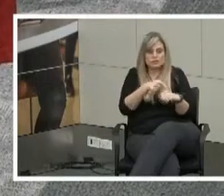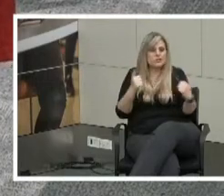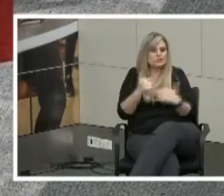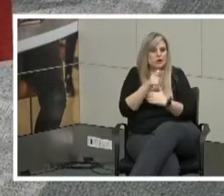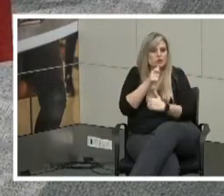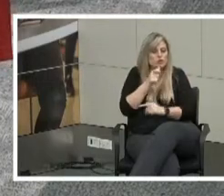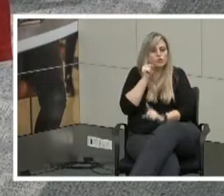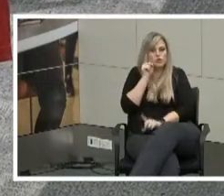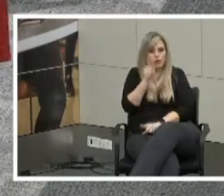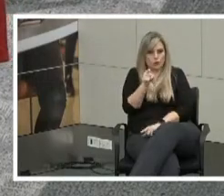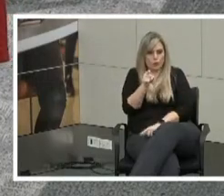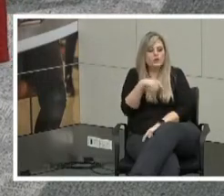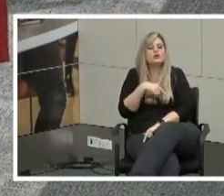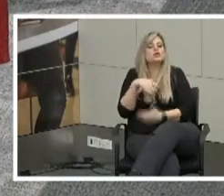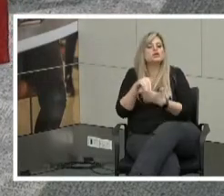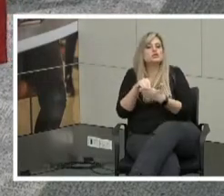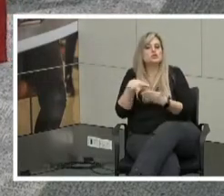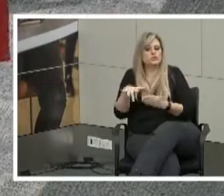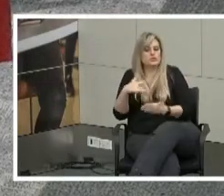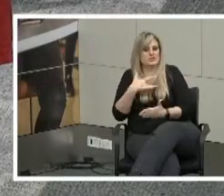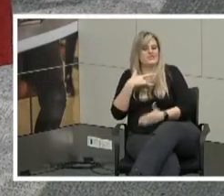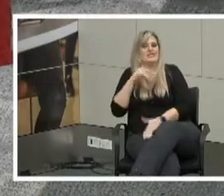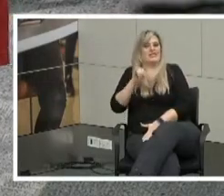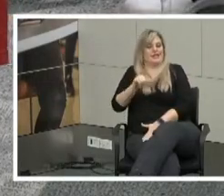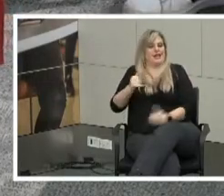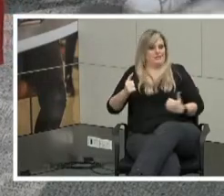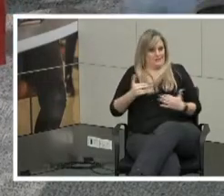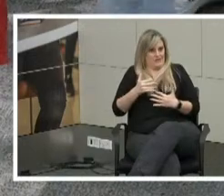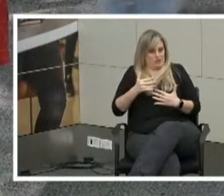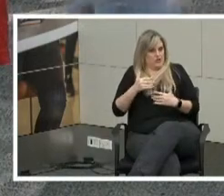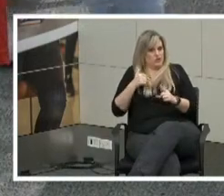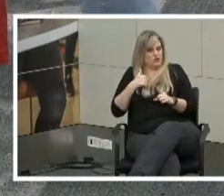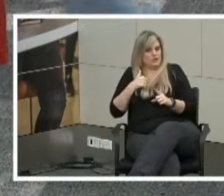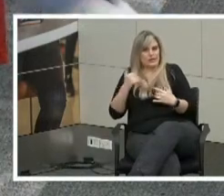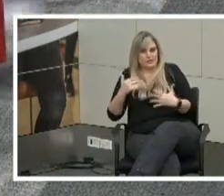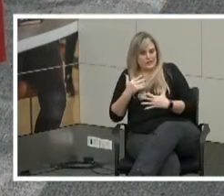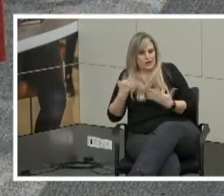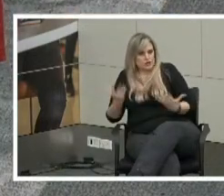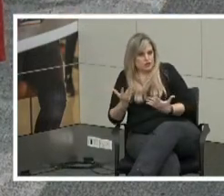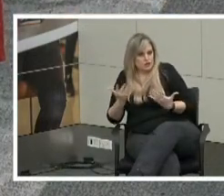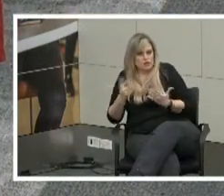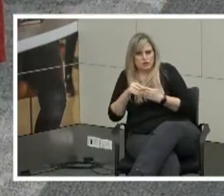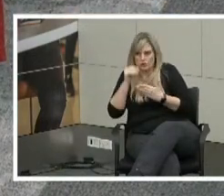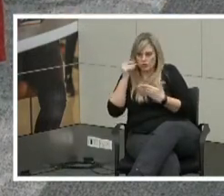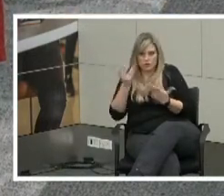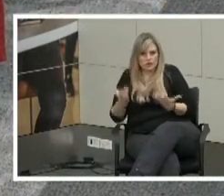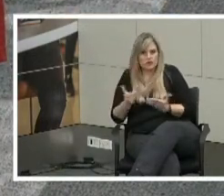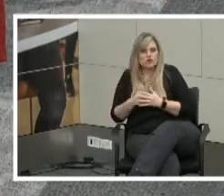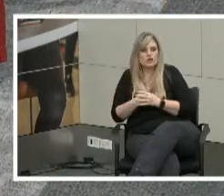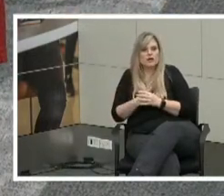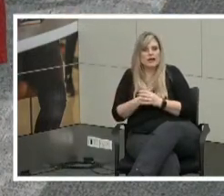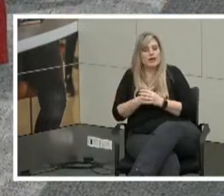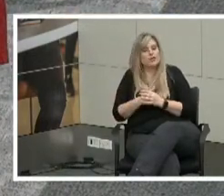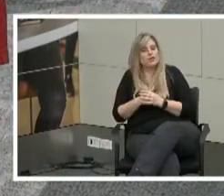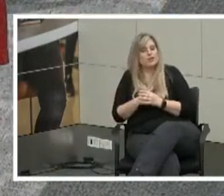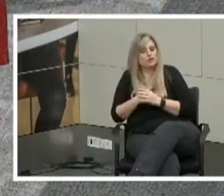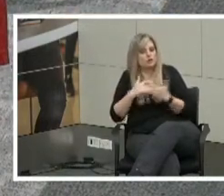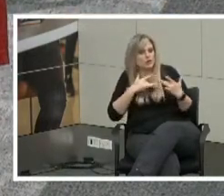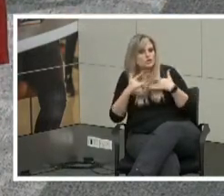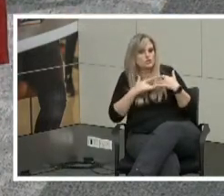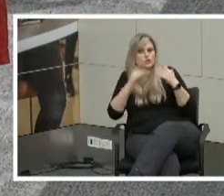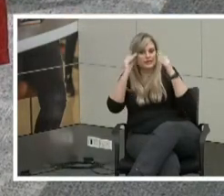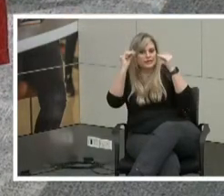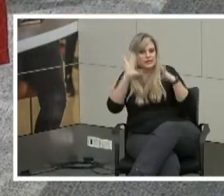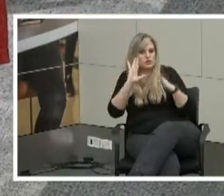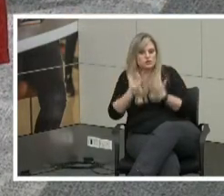you the students sense that fear they are scared to learn here more scared their teachers will be removed and they will have